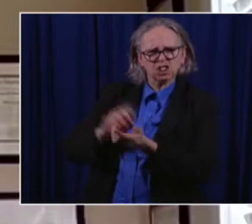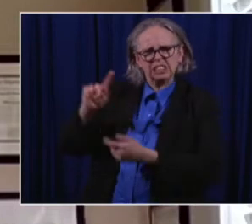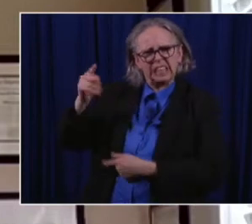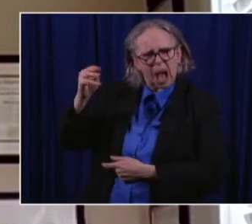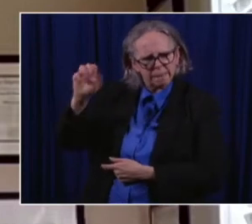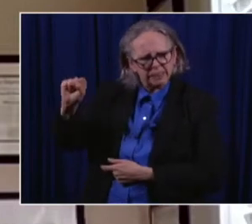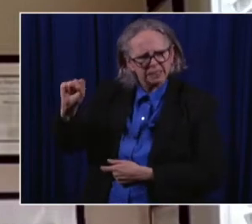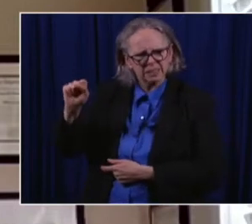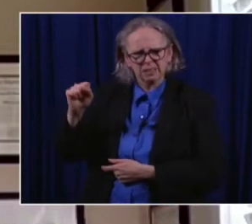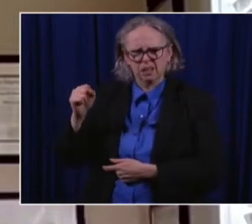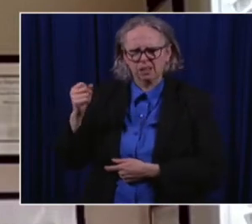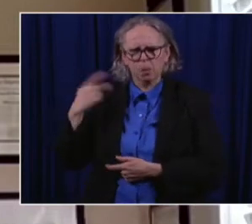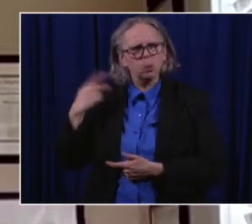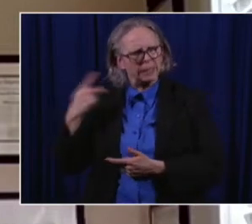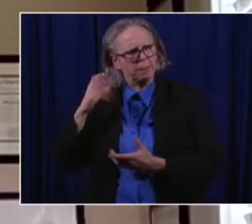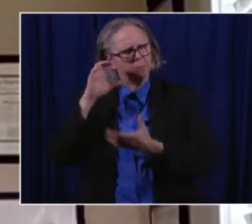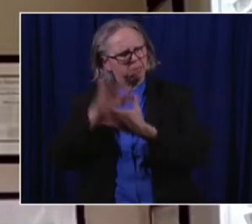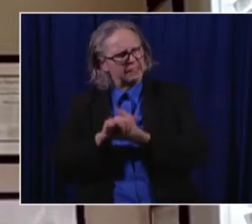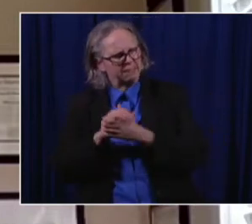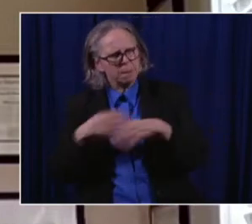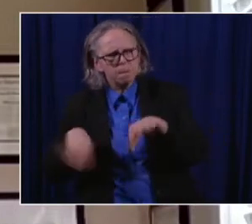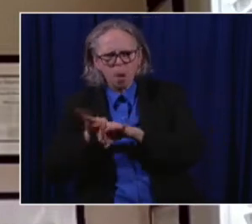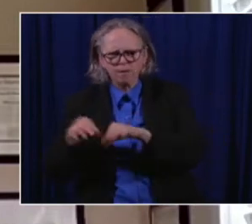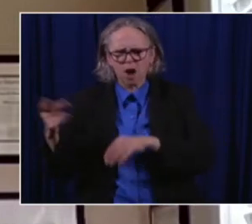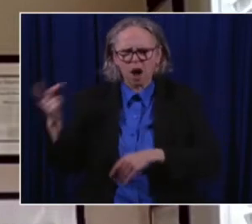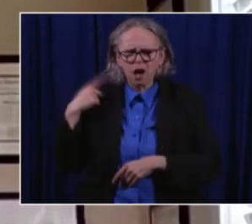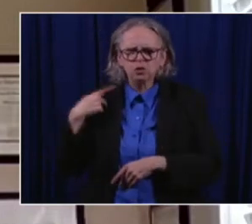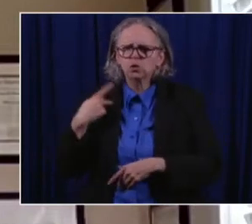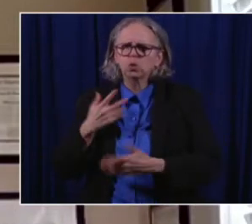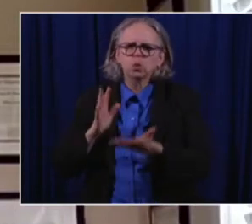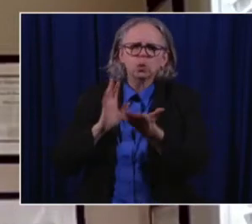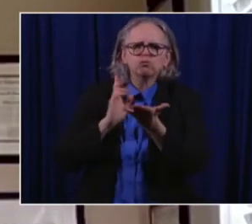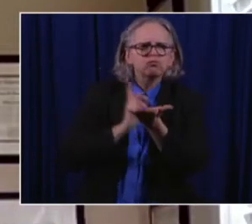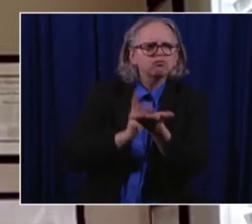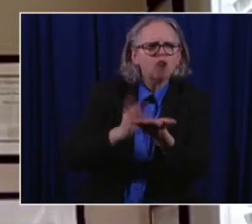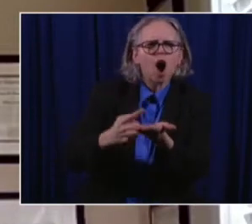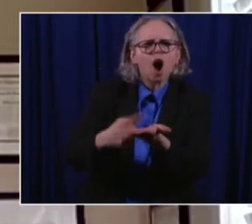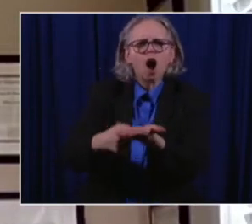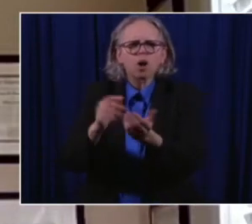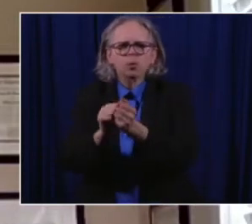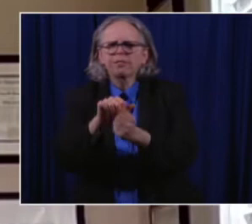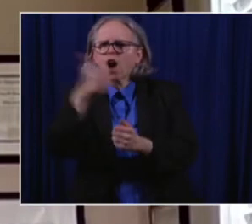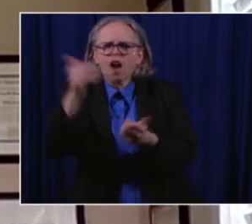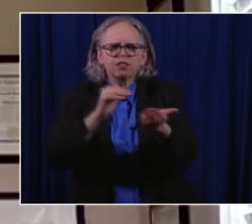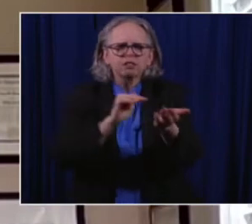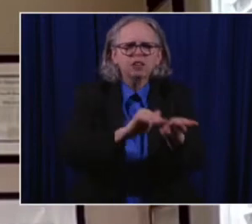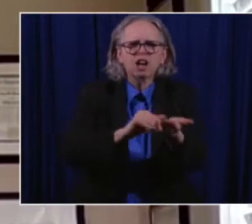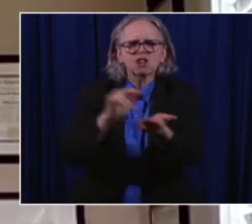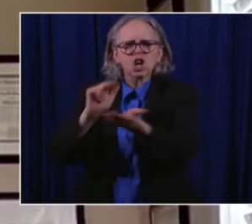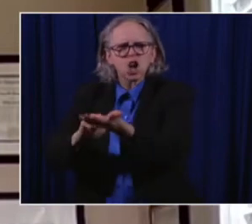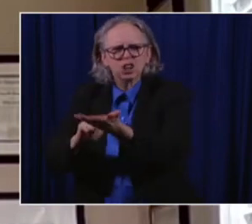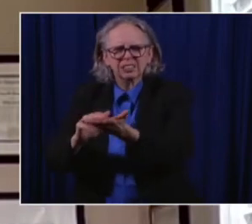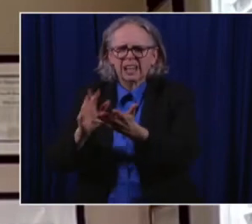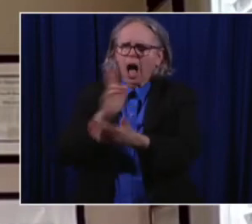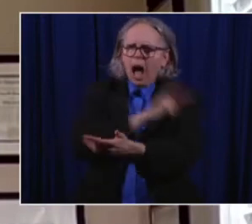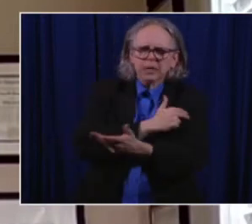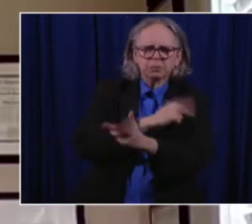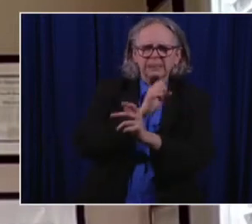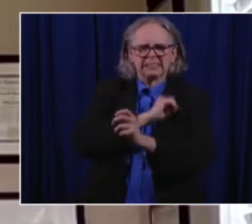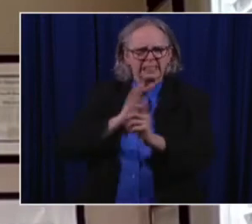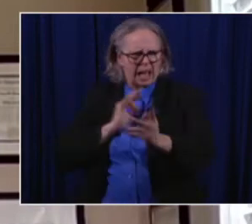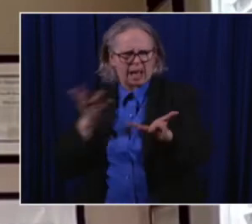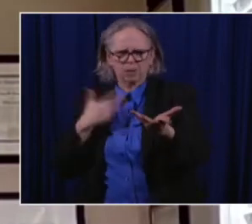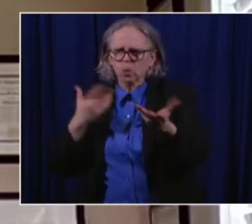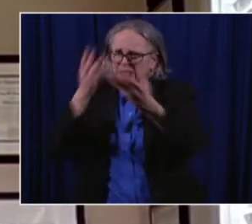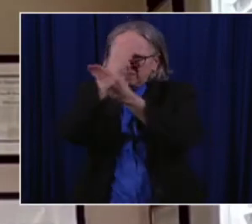medical community, to nurses, to people working in our healthcare institutions, to share